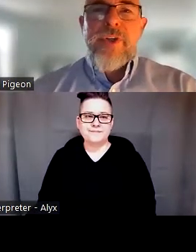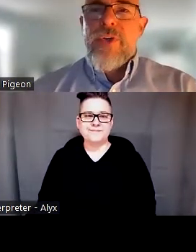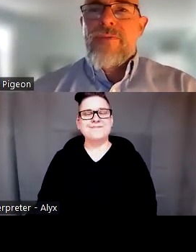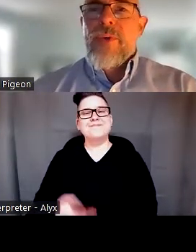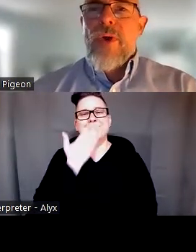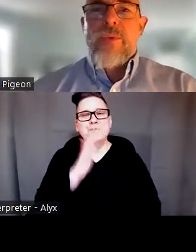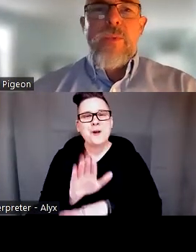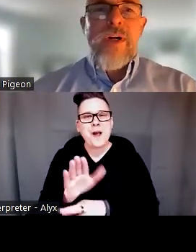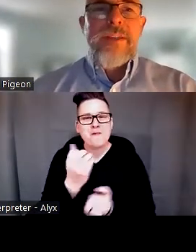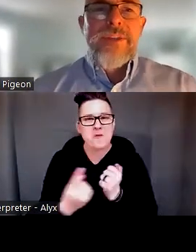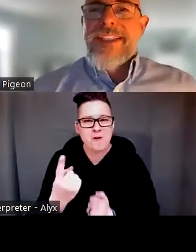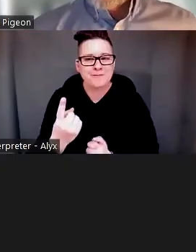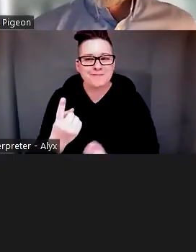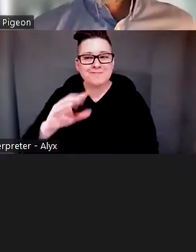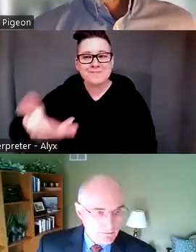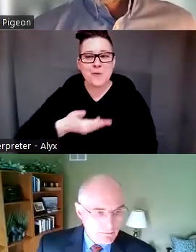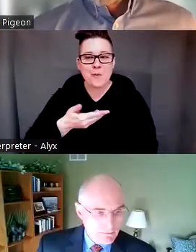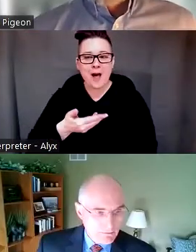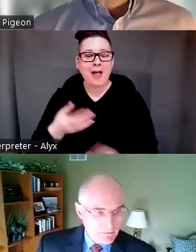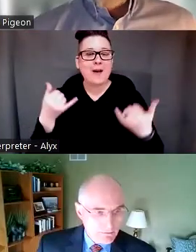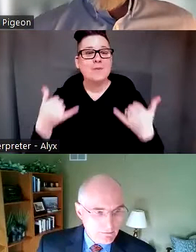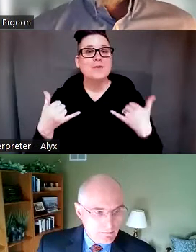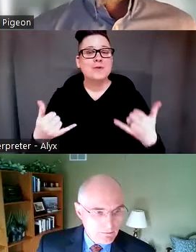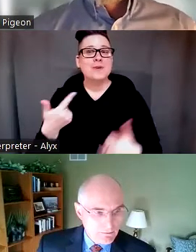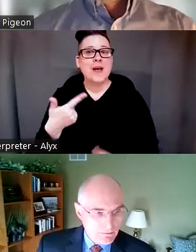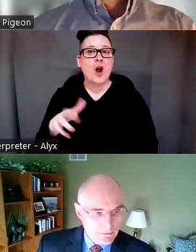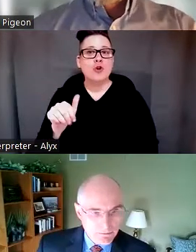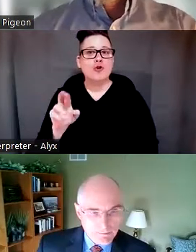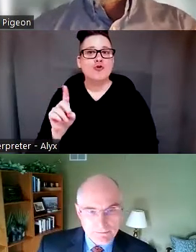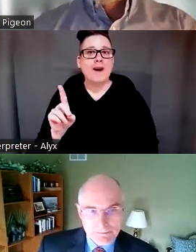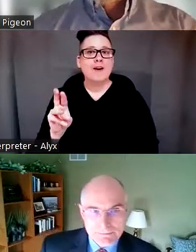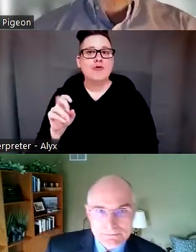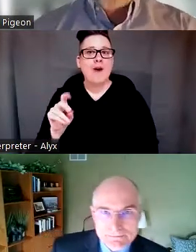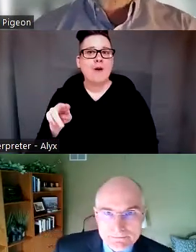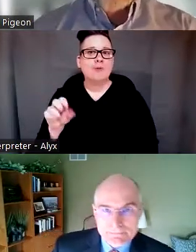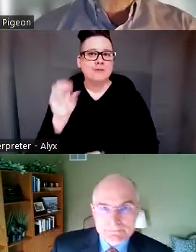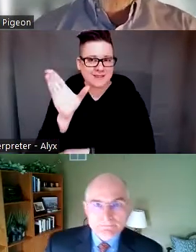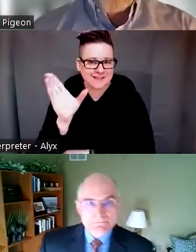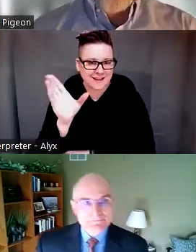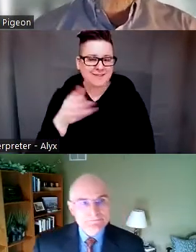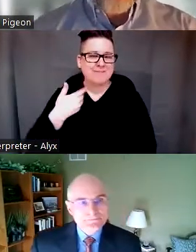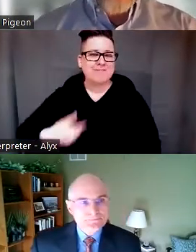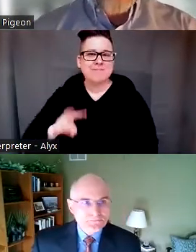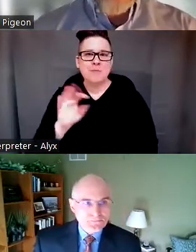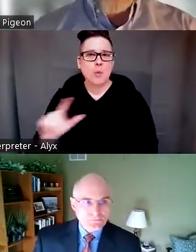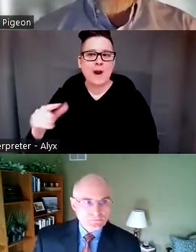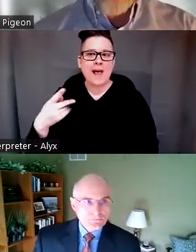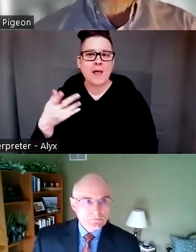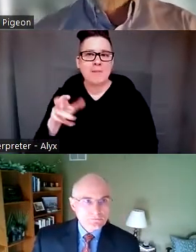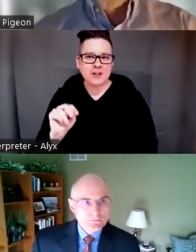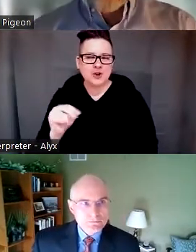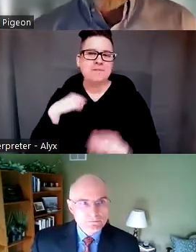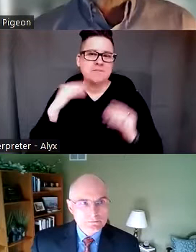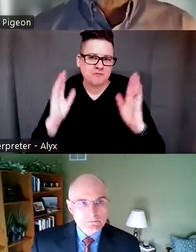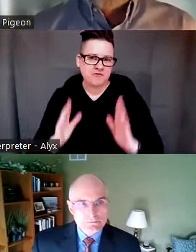Good afternoon, everyone, and welcome to today's Grand Rounds presentation. My name is Will Pigeon. I'm a professor here in the Department